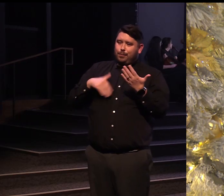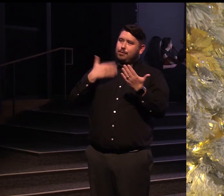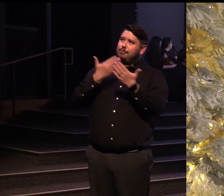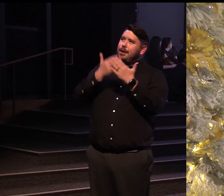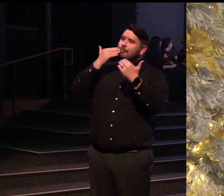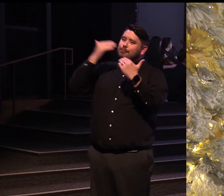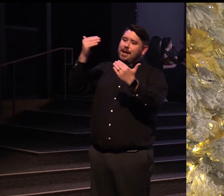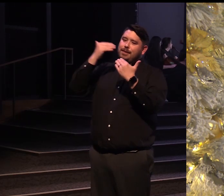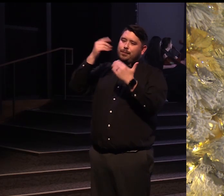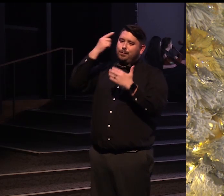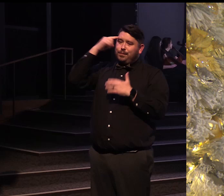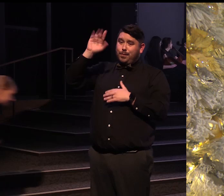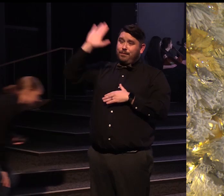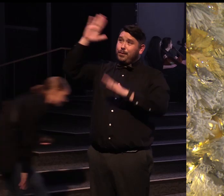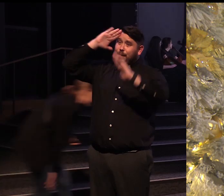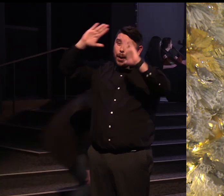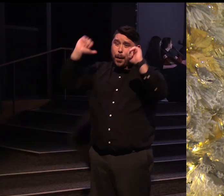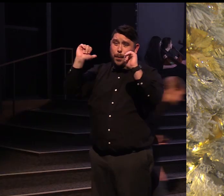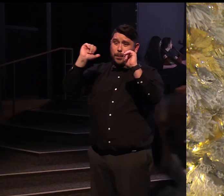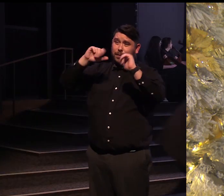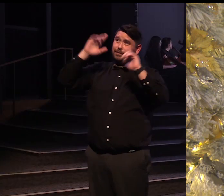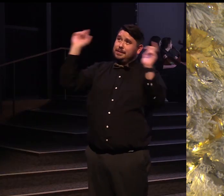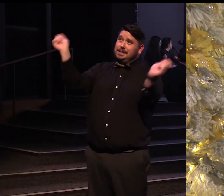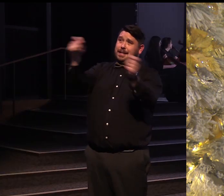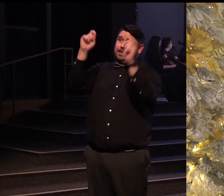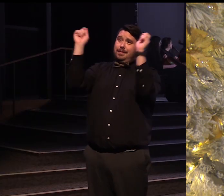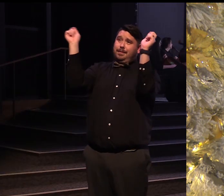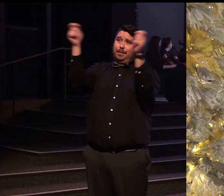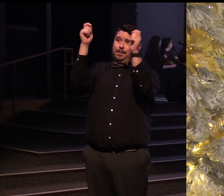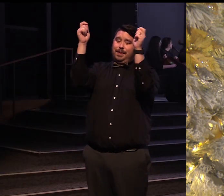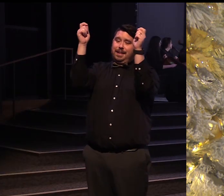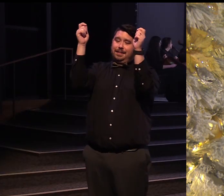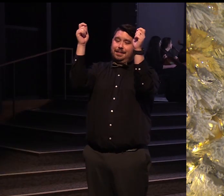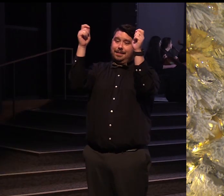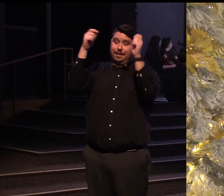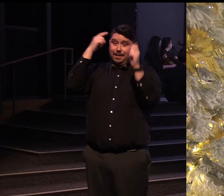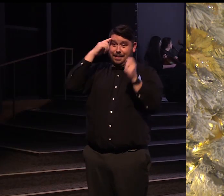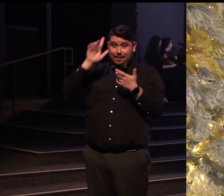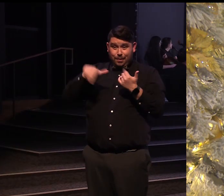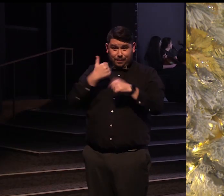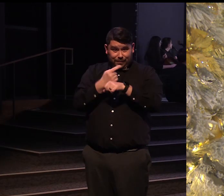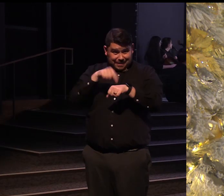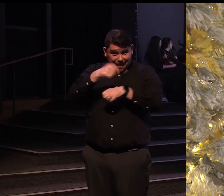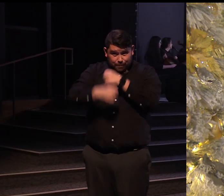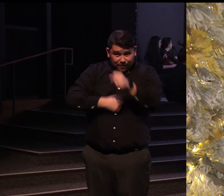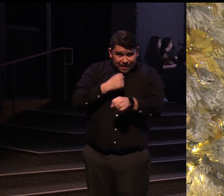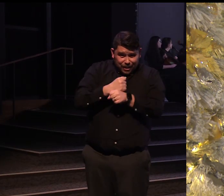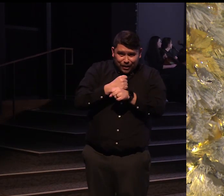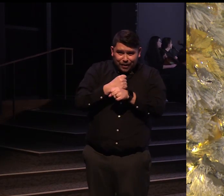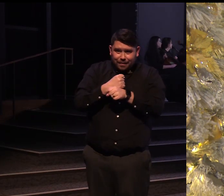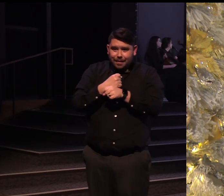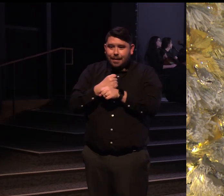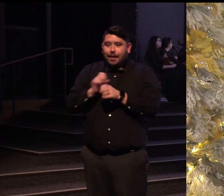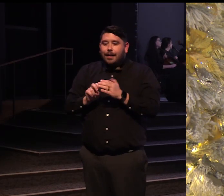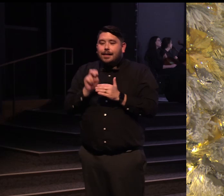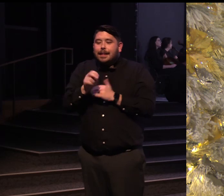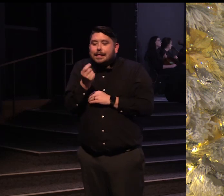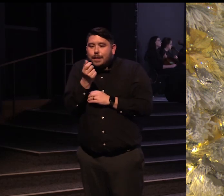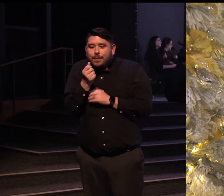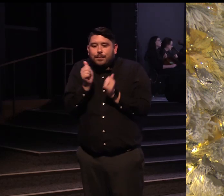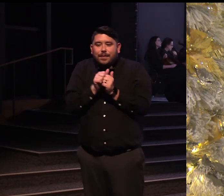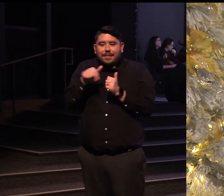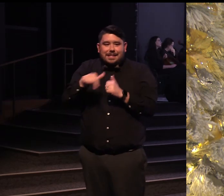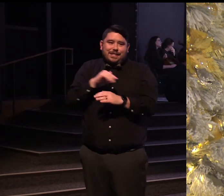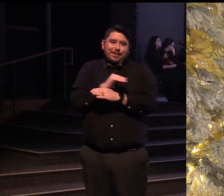for the hope that we get to celebrate. And not only this time of year, I'm going to skip forward with this next song and